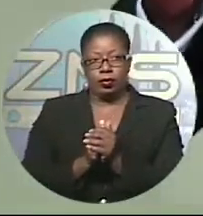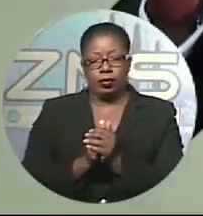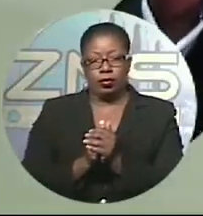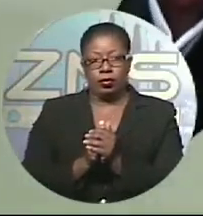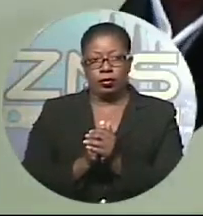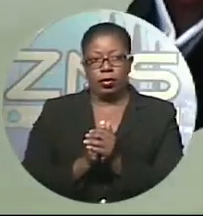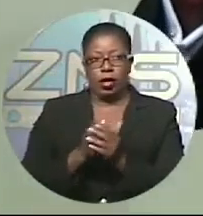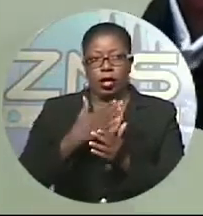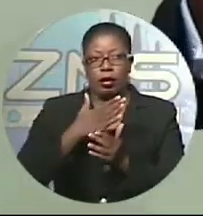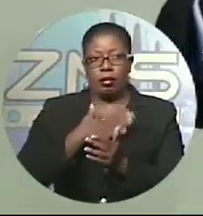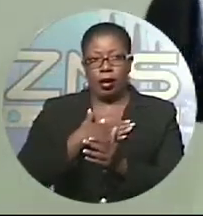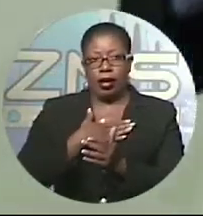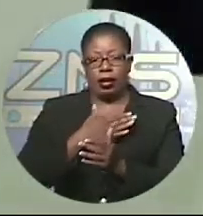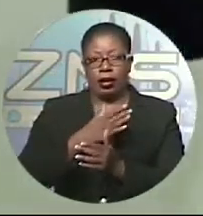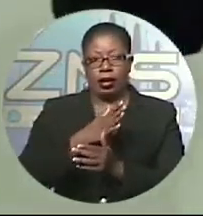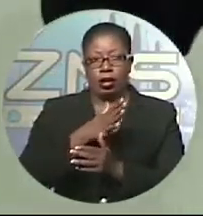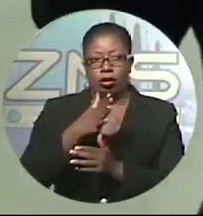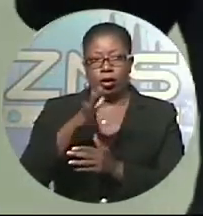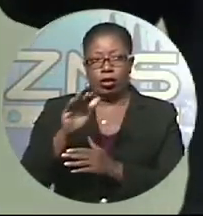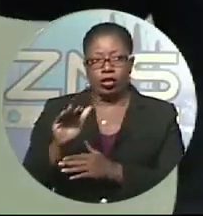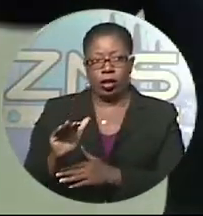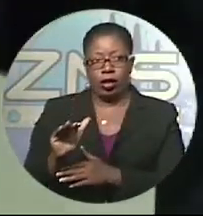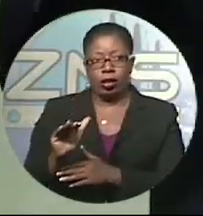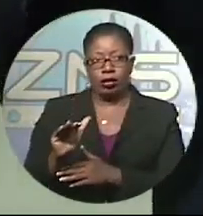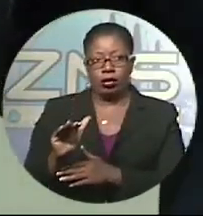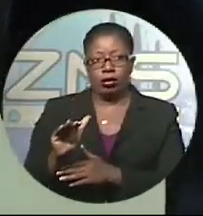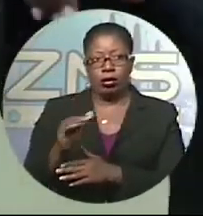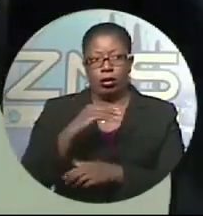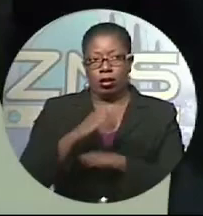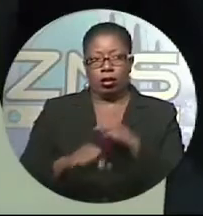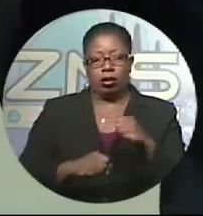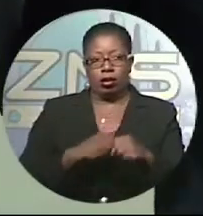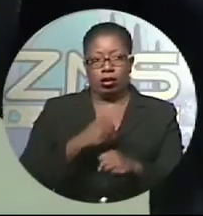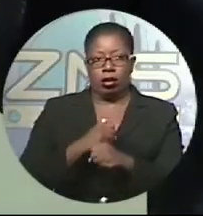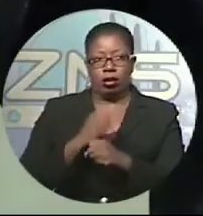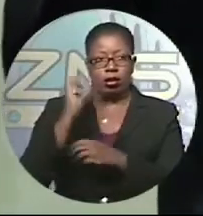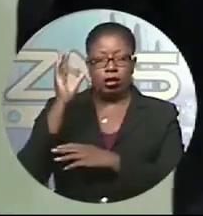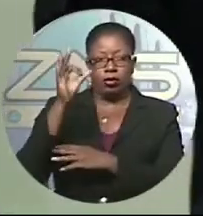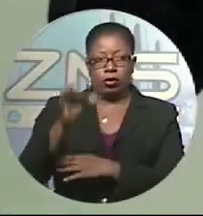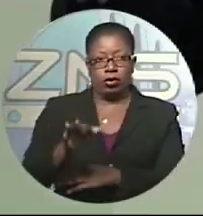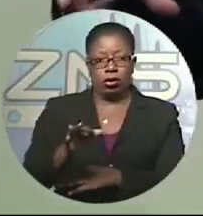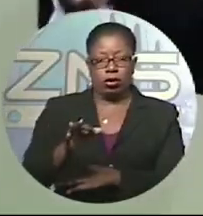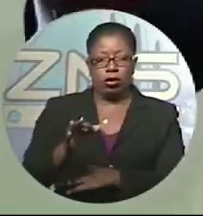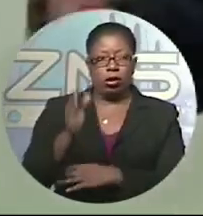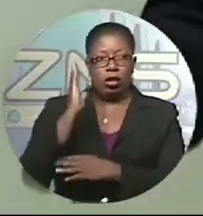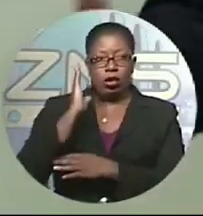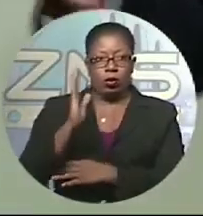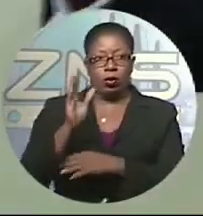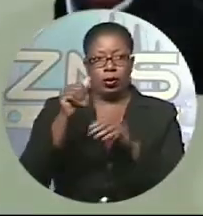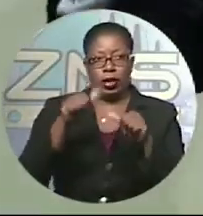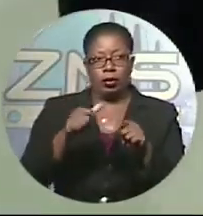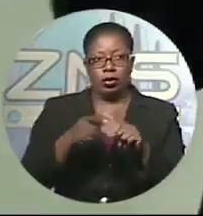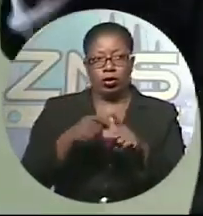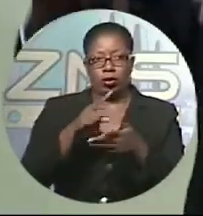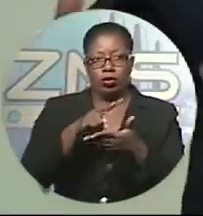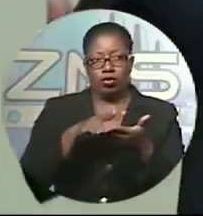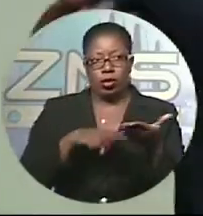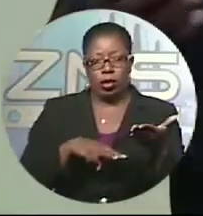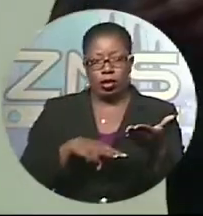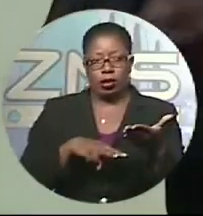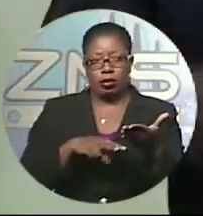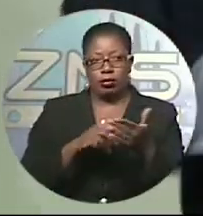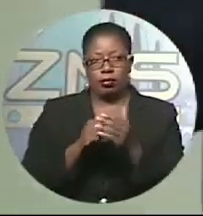grandchild, some years from now, could read, and not just, and